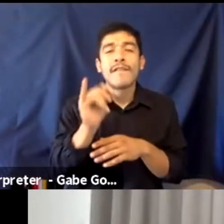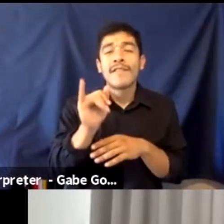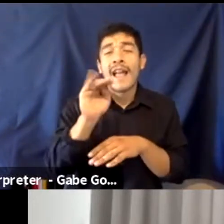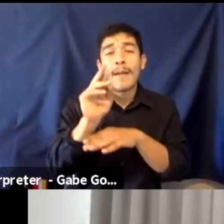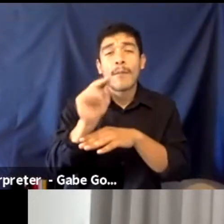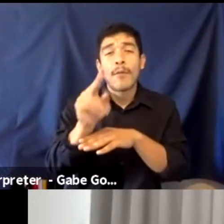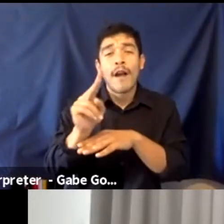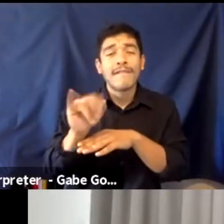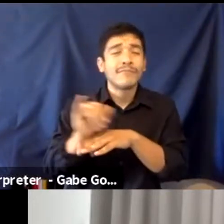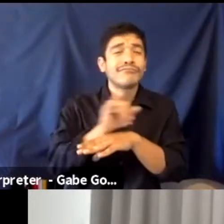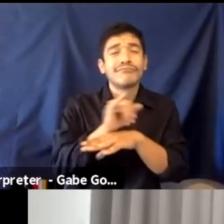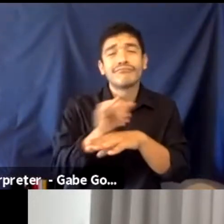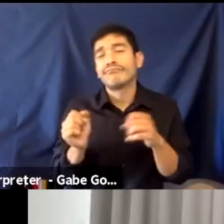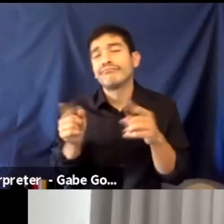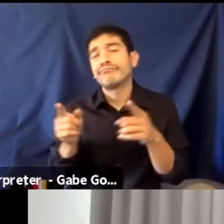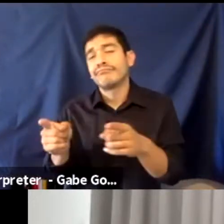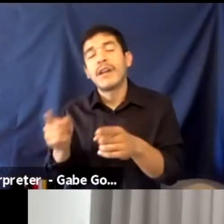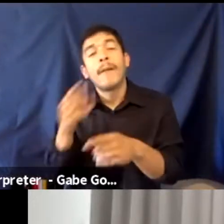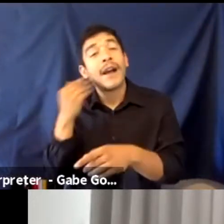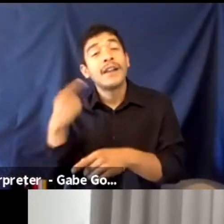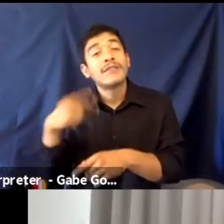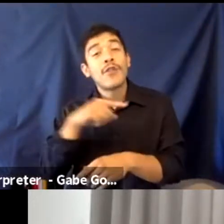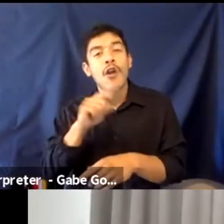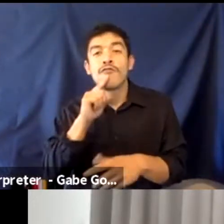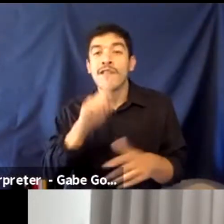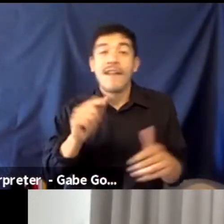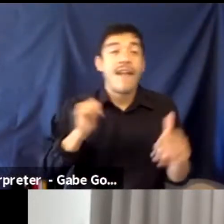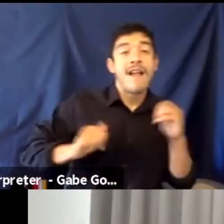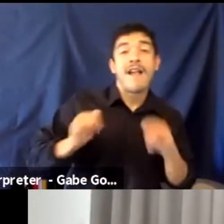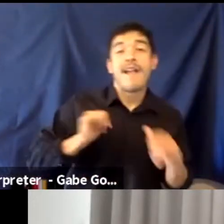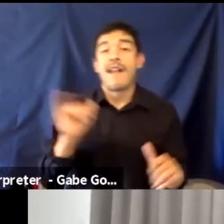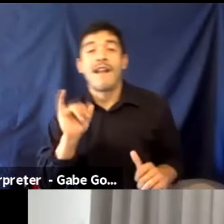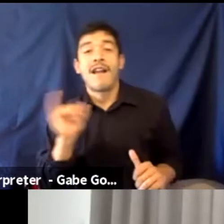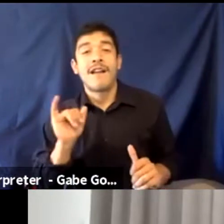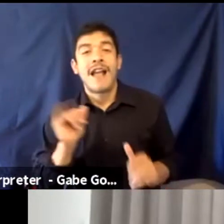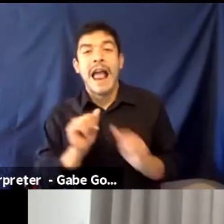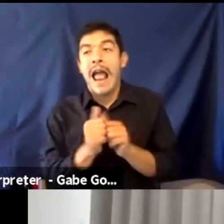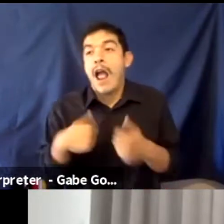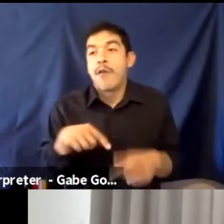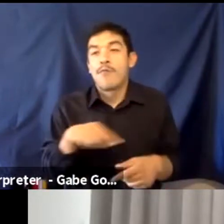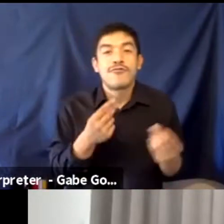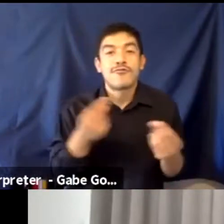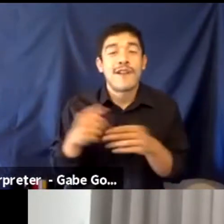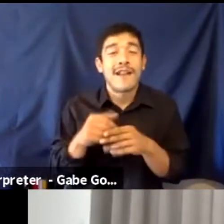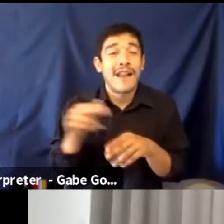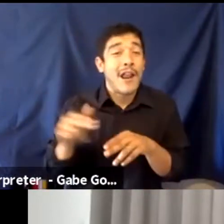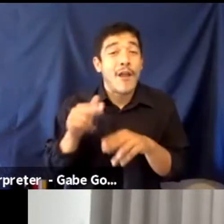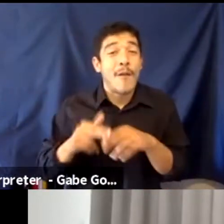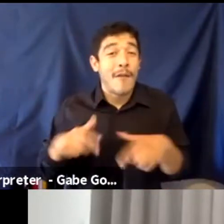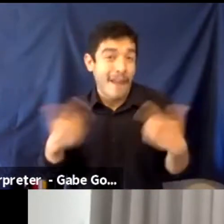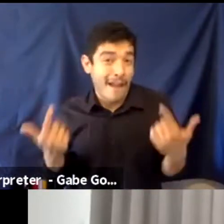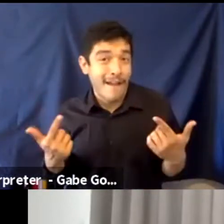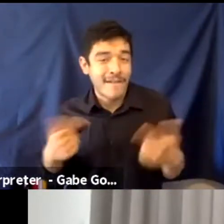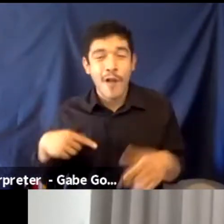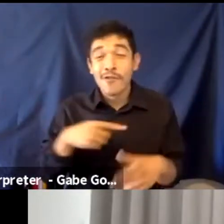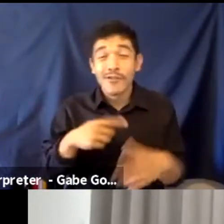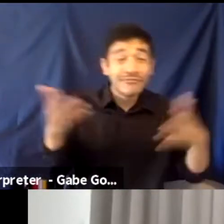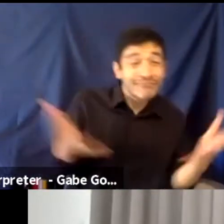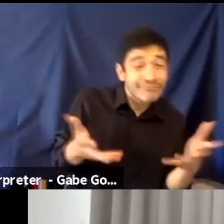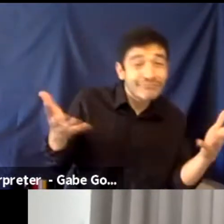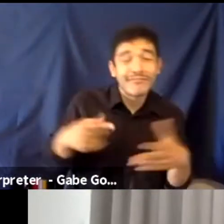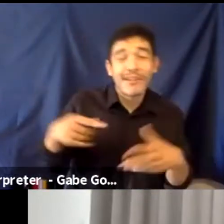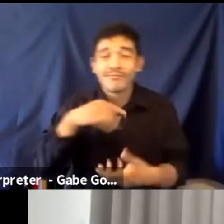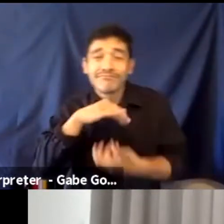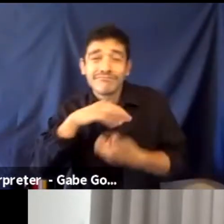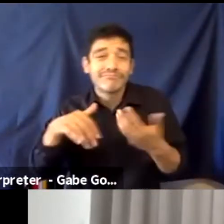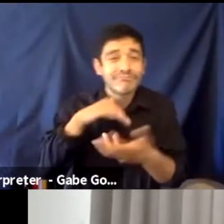because we were really just acting like how we would in the normal life. We were talking, we were